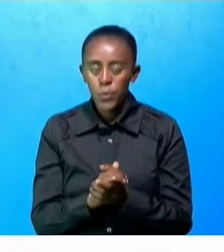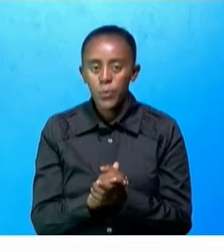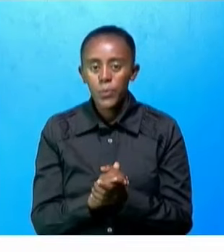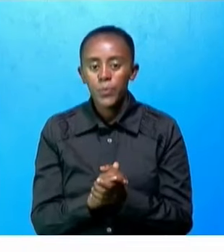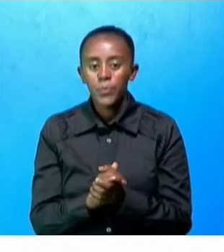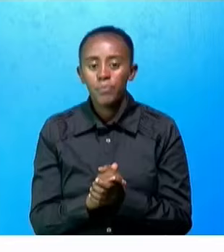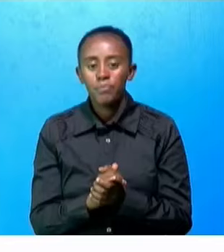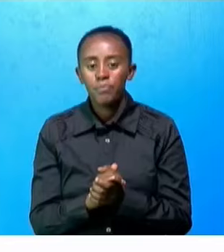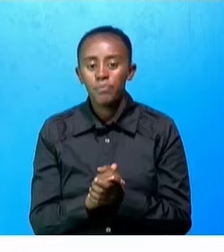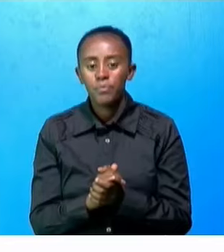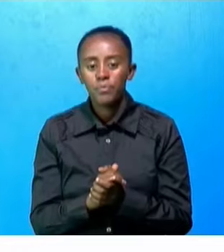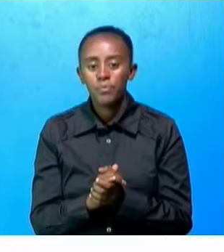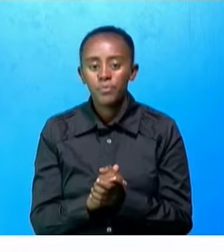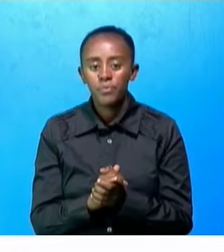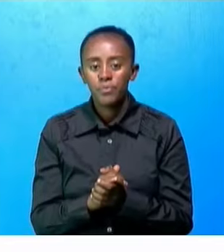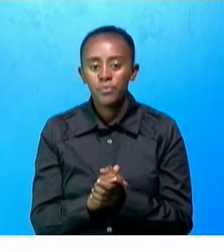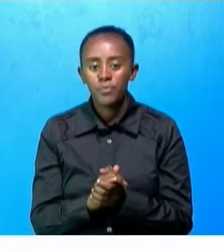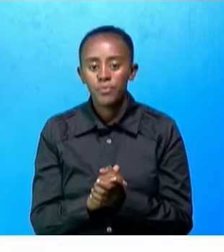Rain.